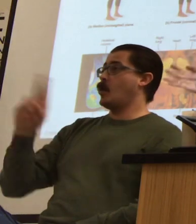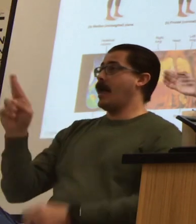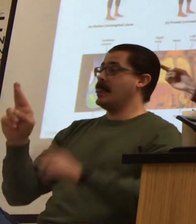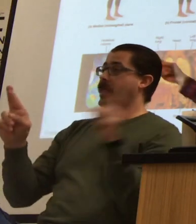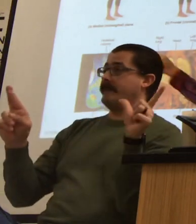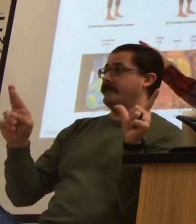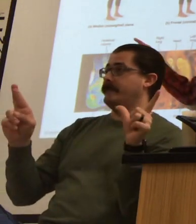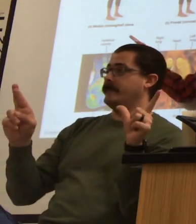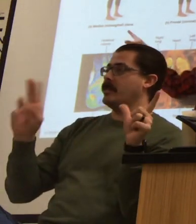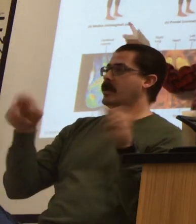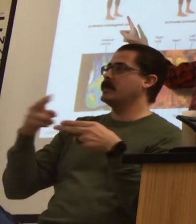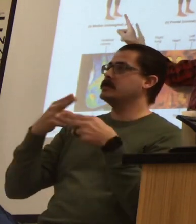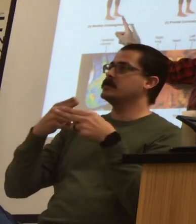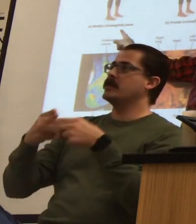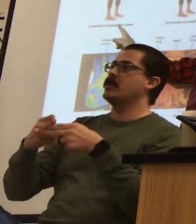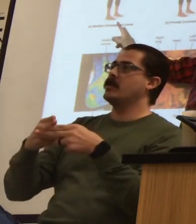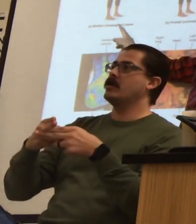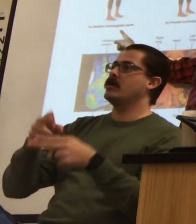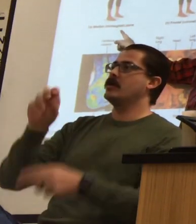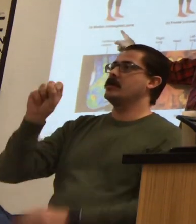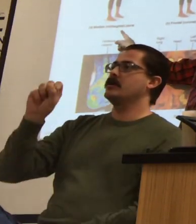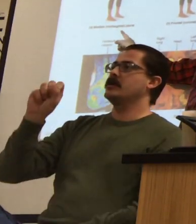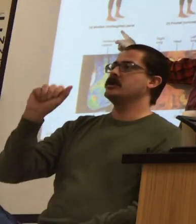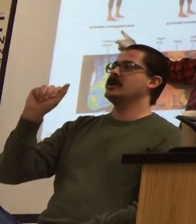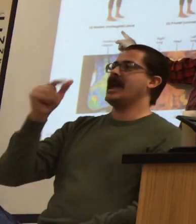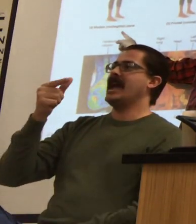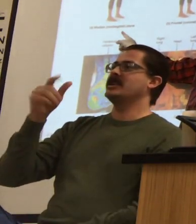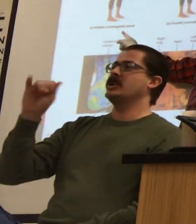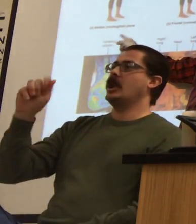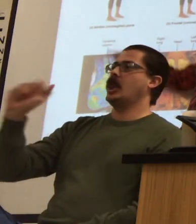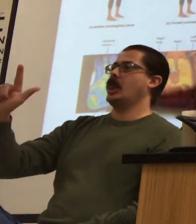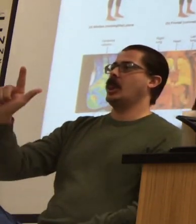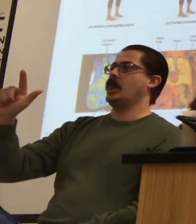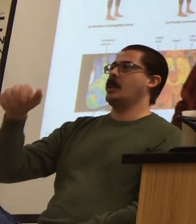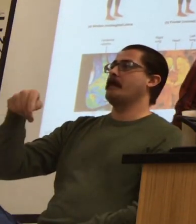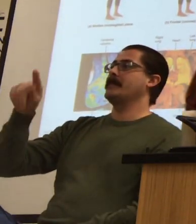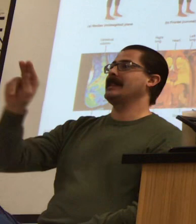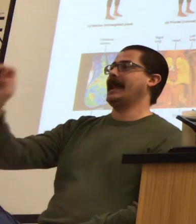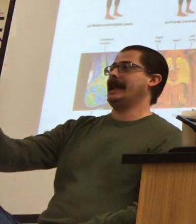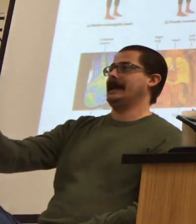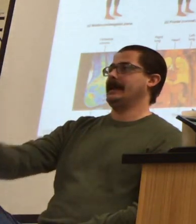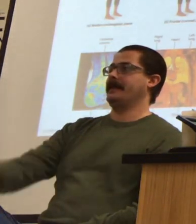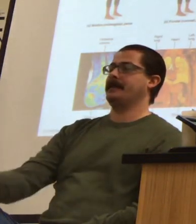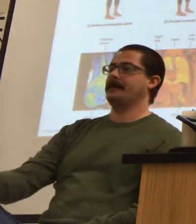side. That's called a sagittal plane. Okay?